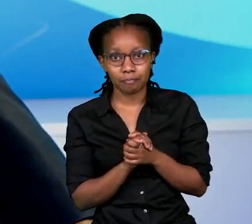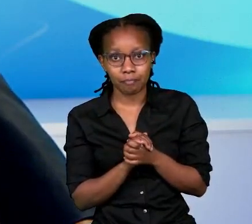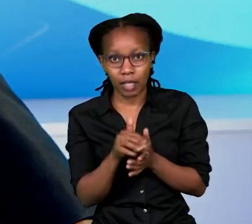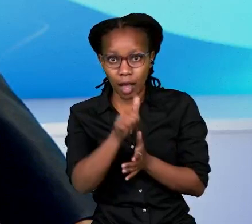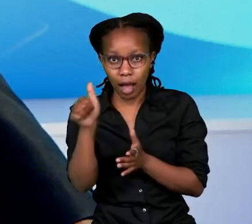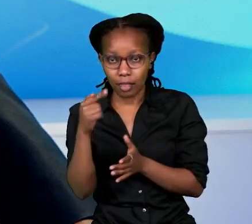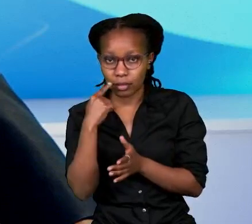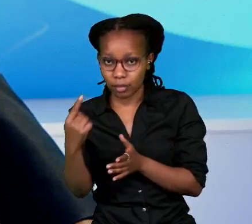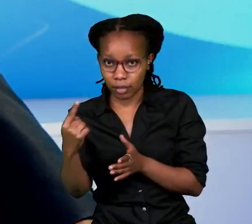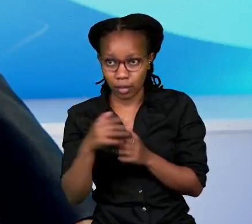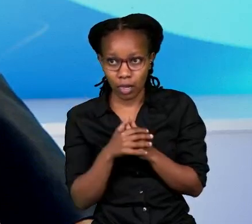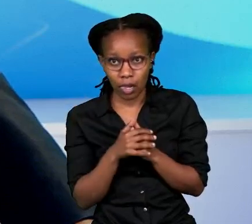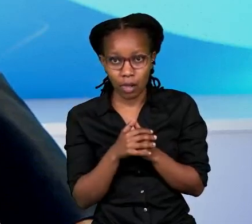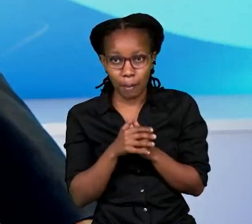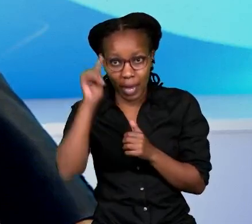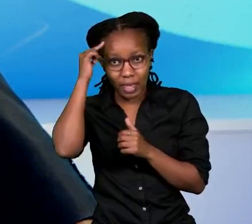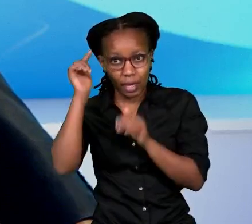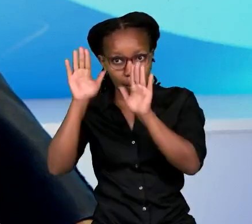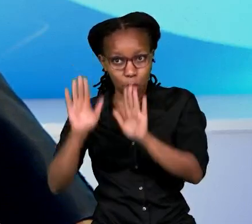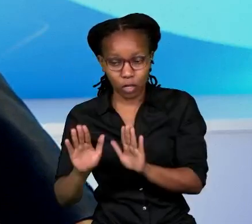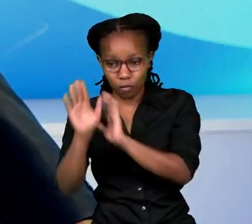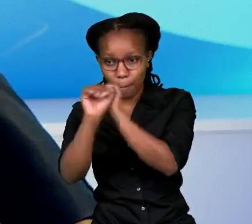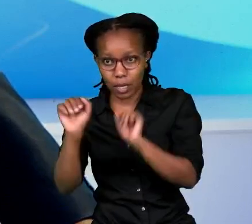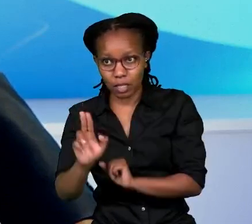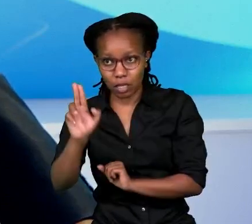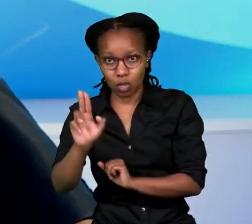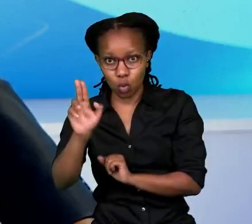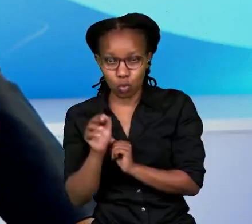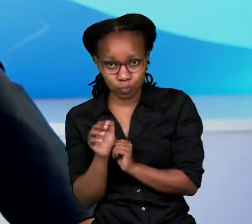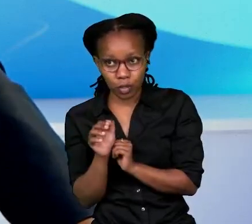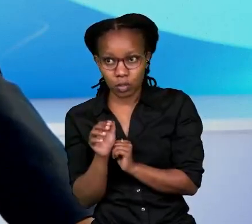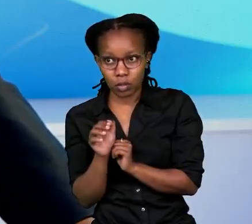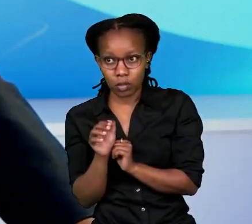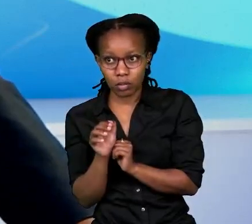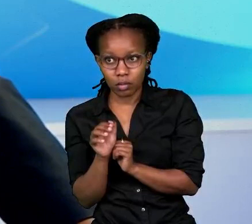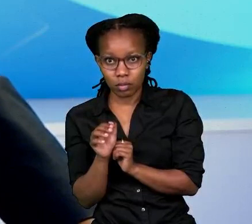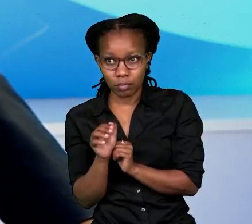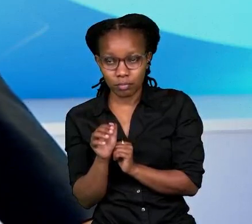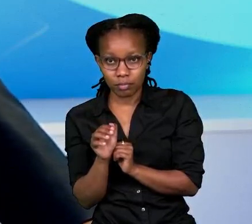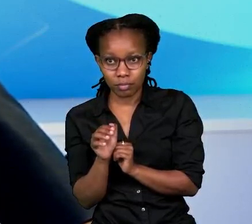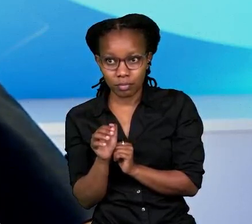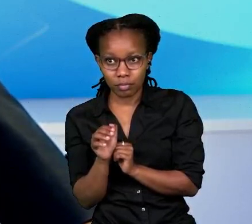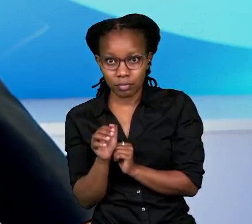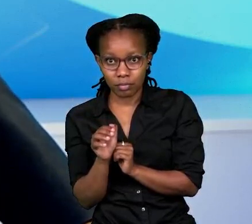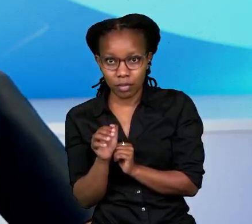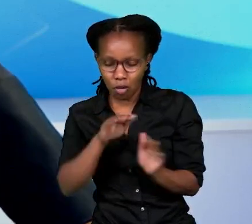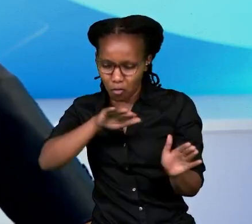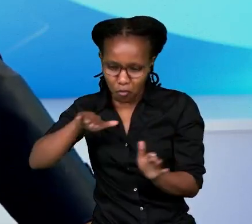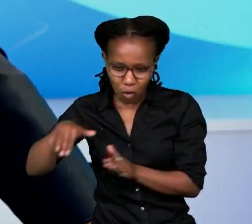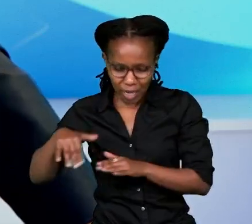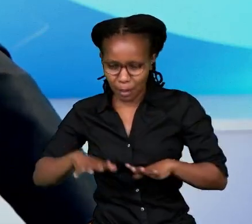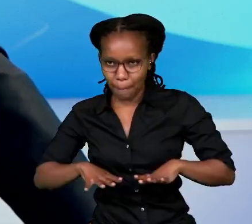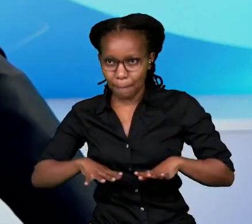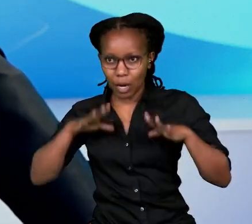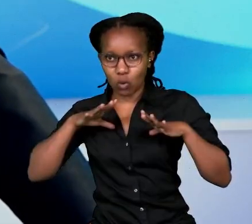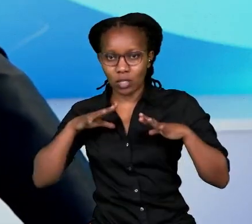you're saying, I think it's prudent for the president to swallow his pride. Why? And bury the hatchet